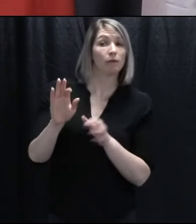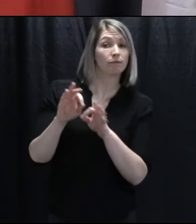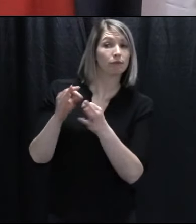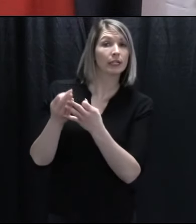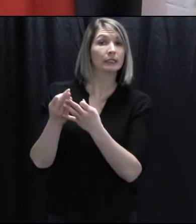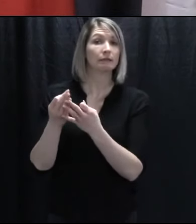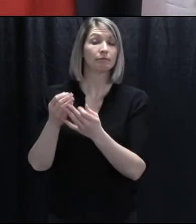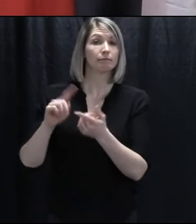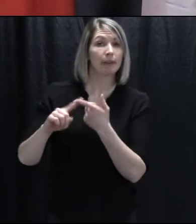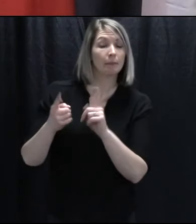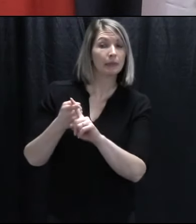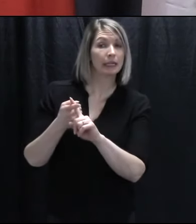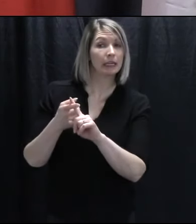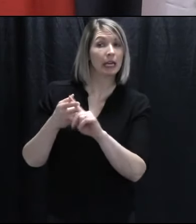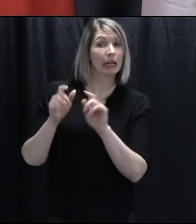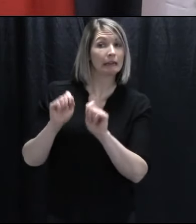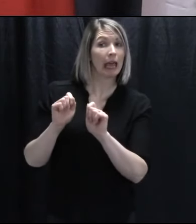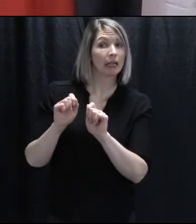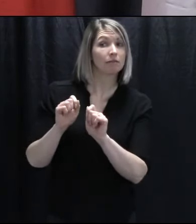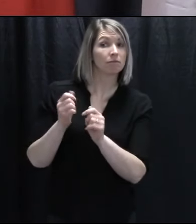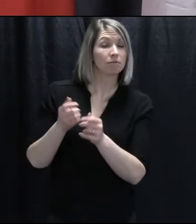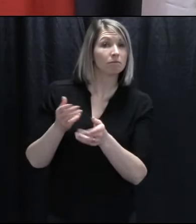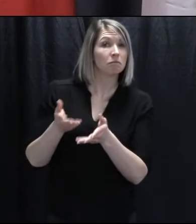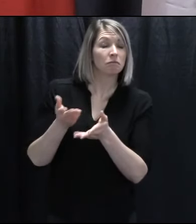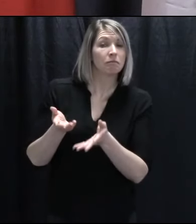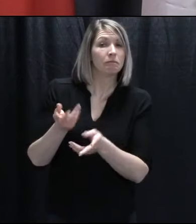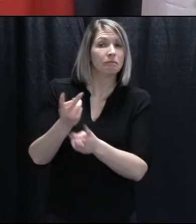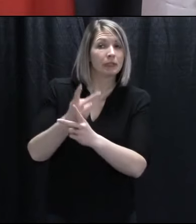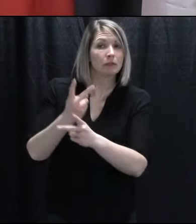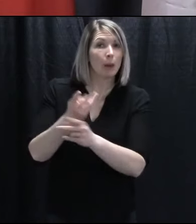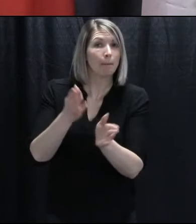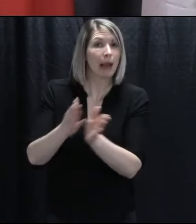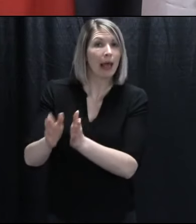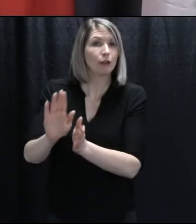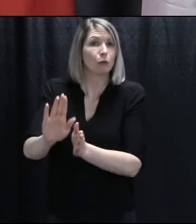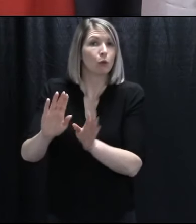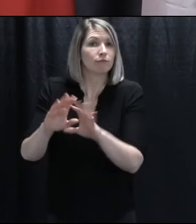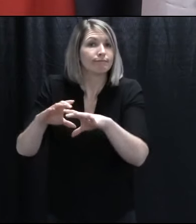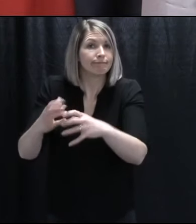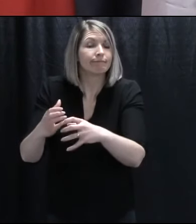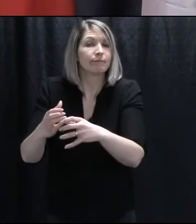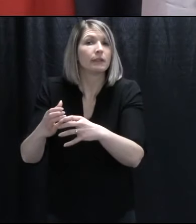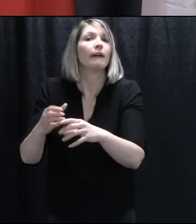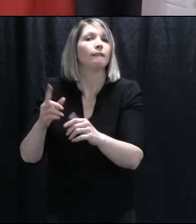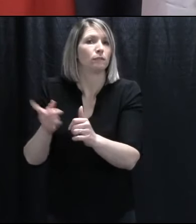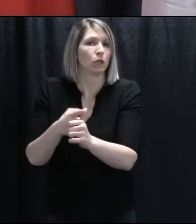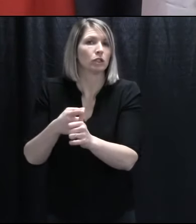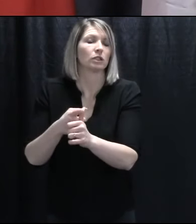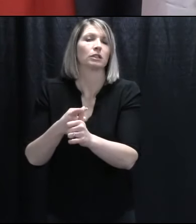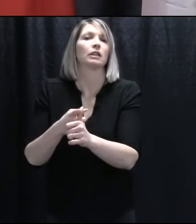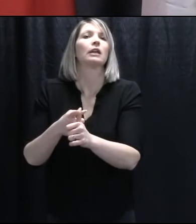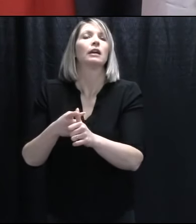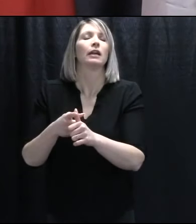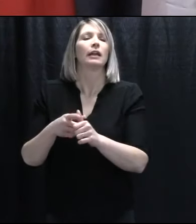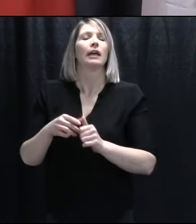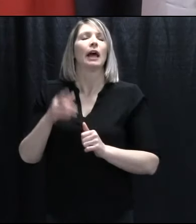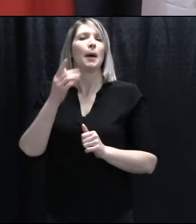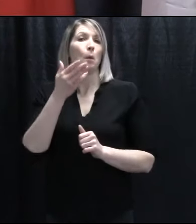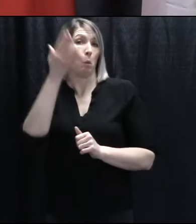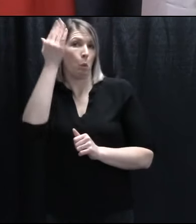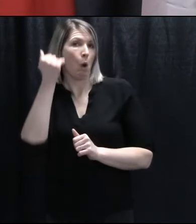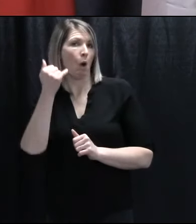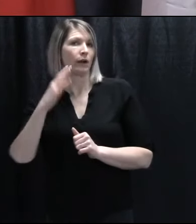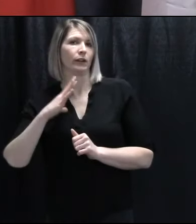lower numbers, of course, and social distancing and other practices that will be put in place is better in